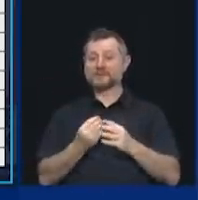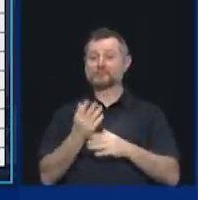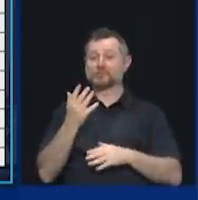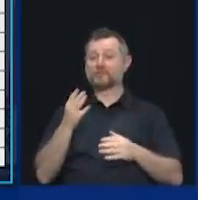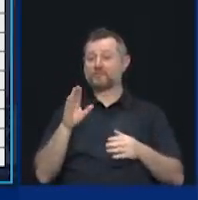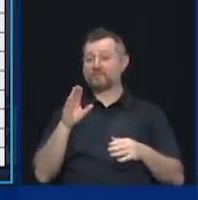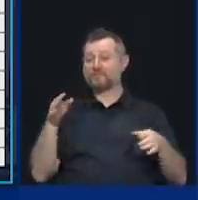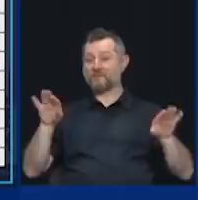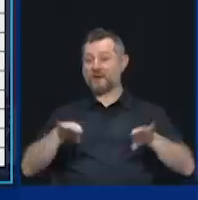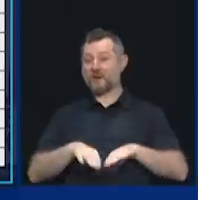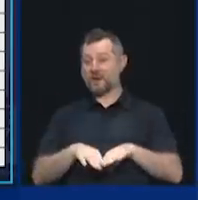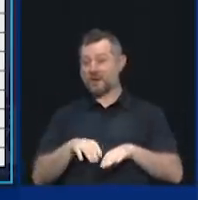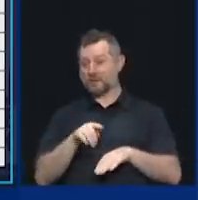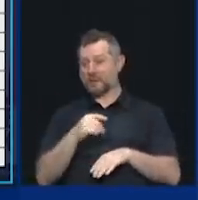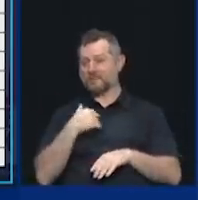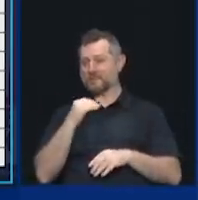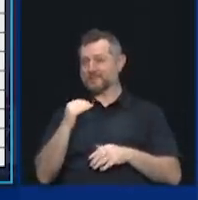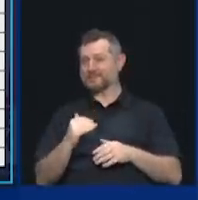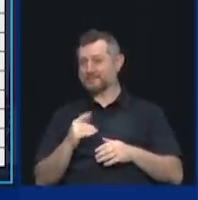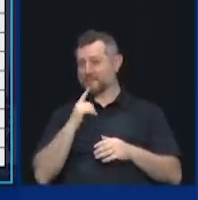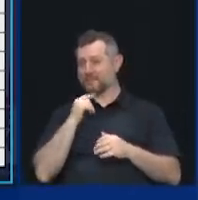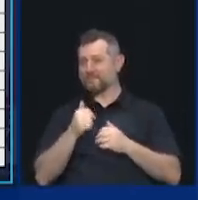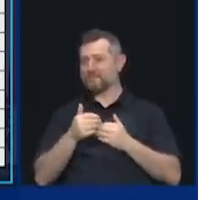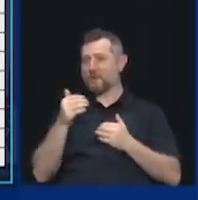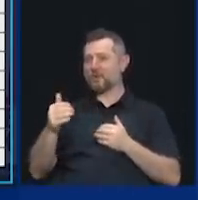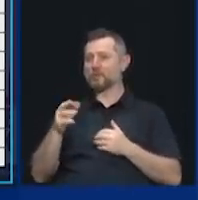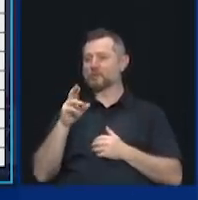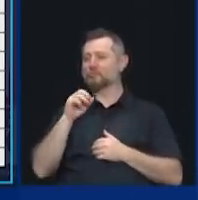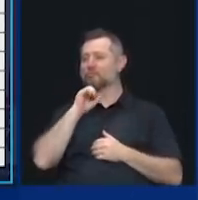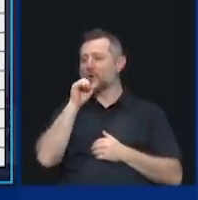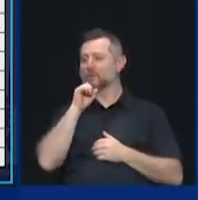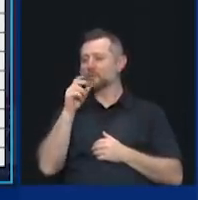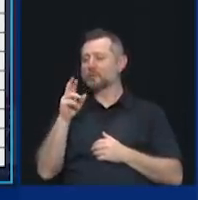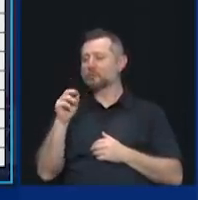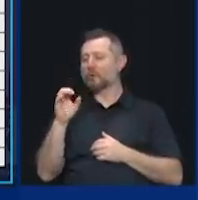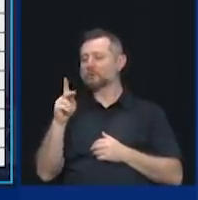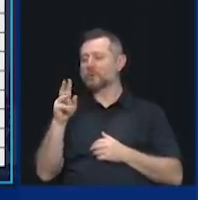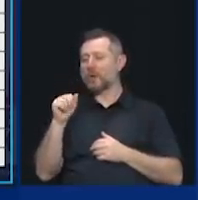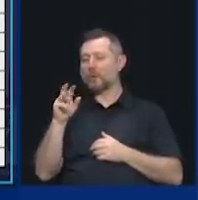Far Rockaway, Queens. Williamsburg, Brooklyn.